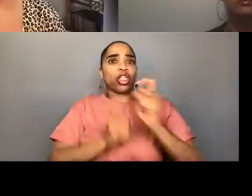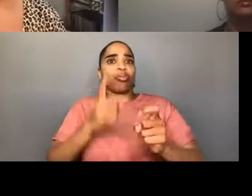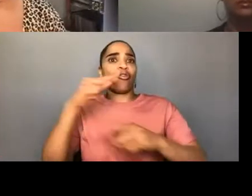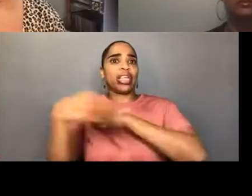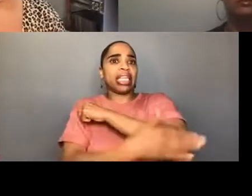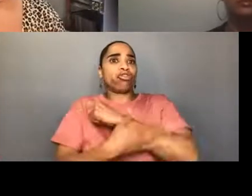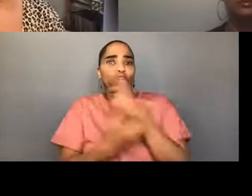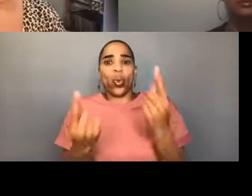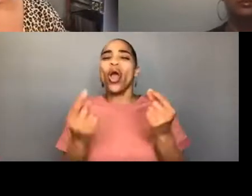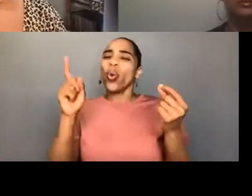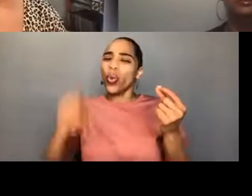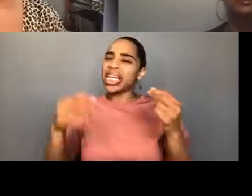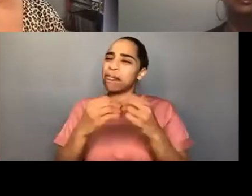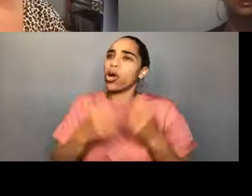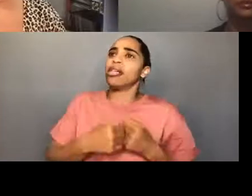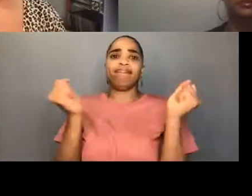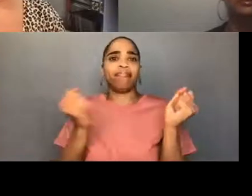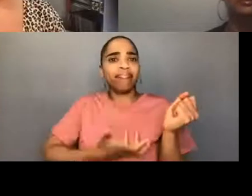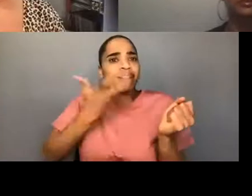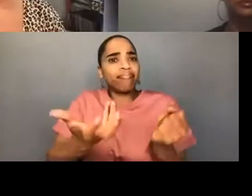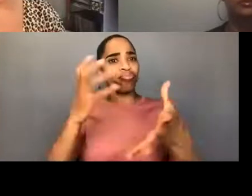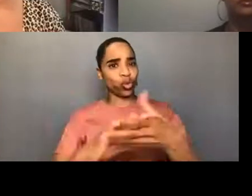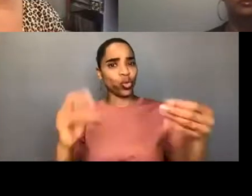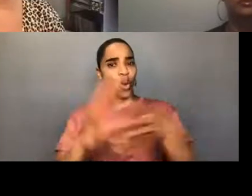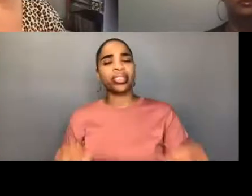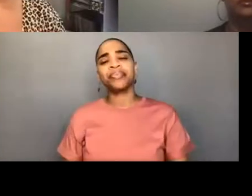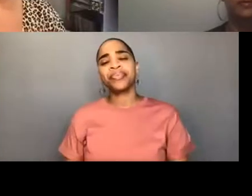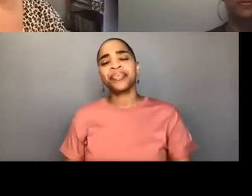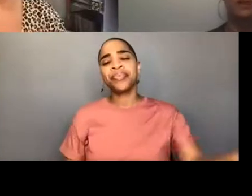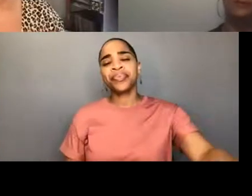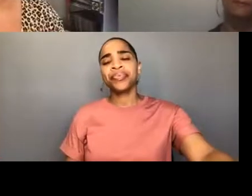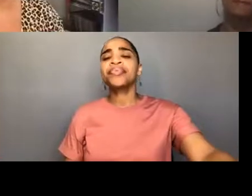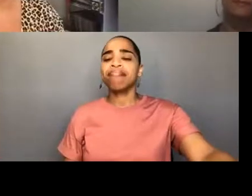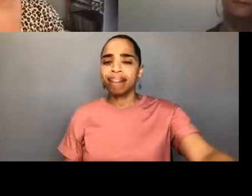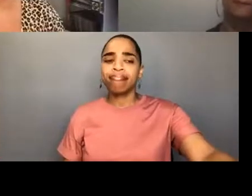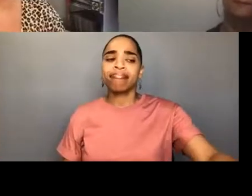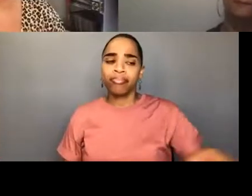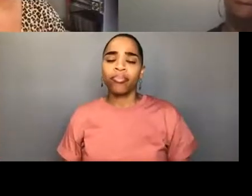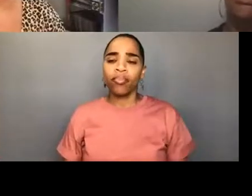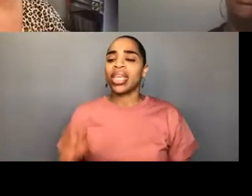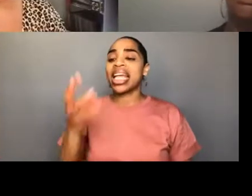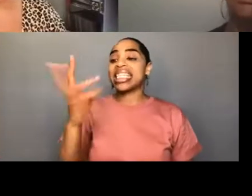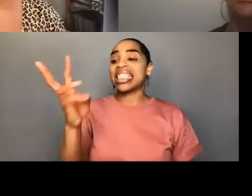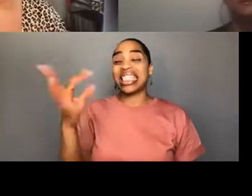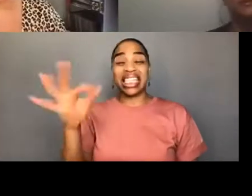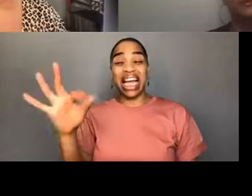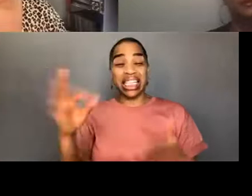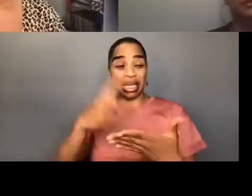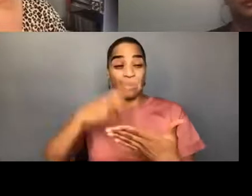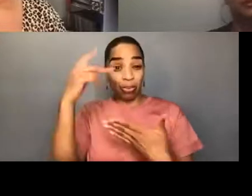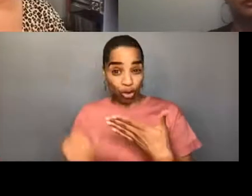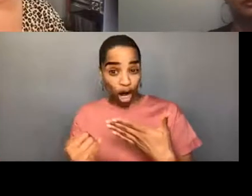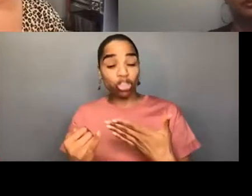something far more like that. But I think we have to realize, so the 1619 Project was turned